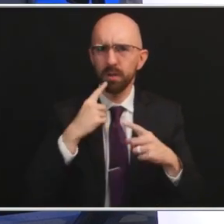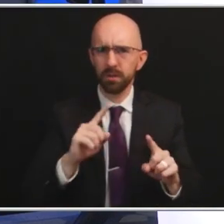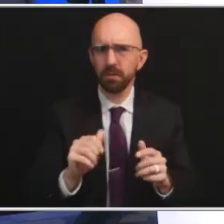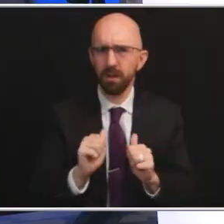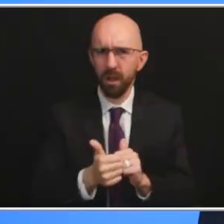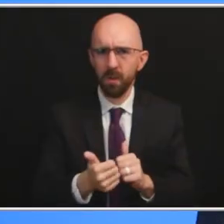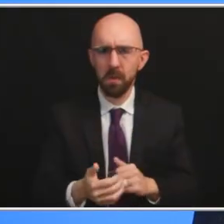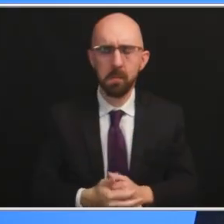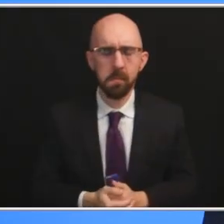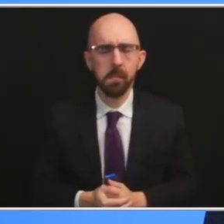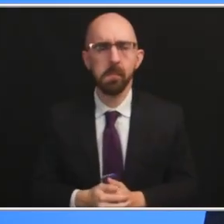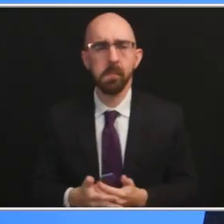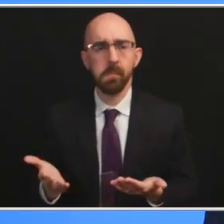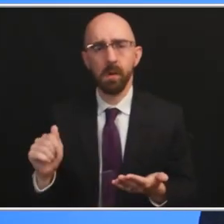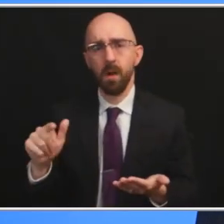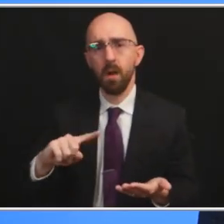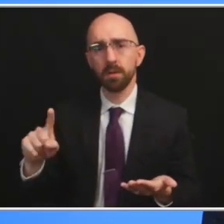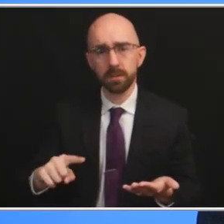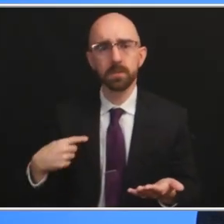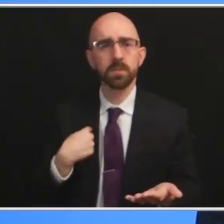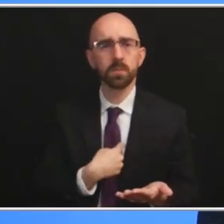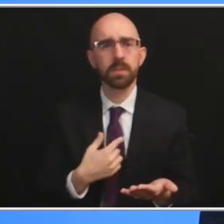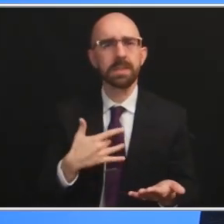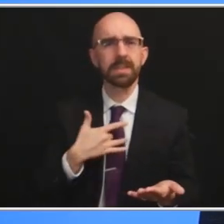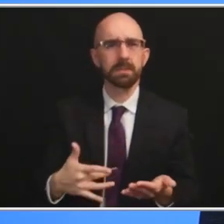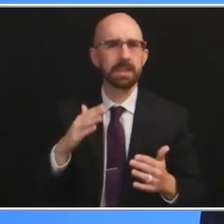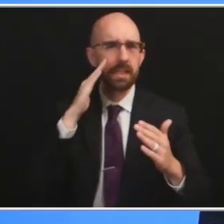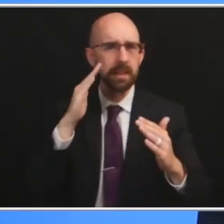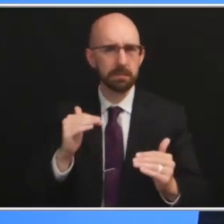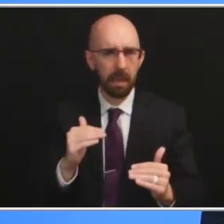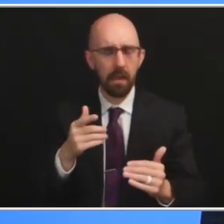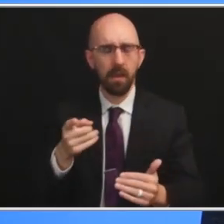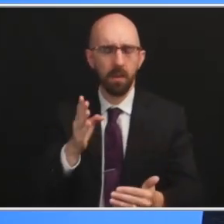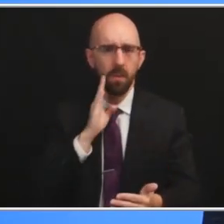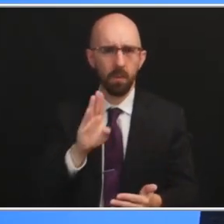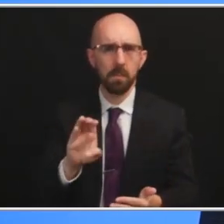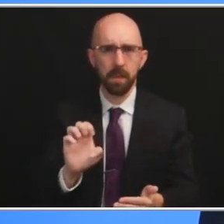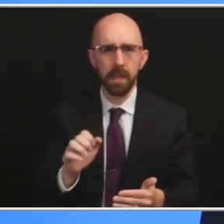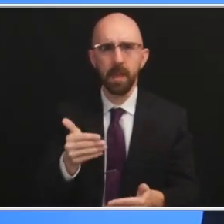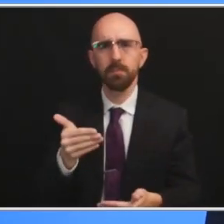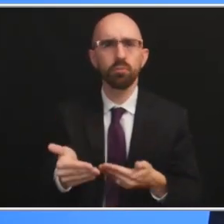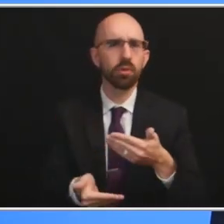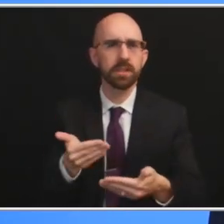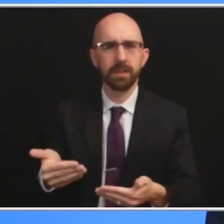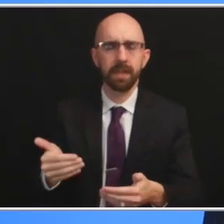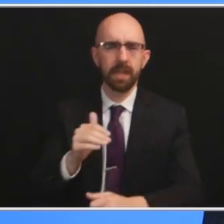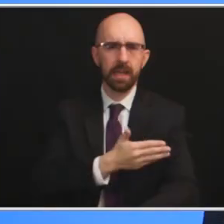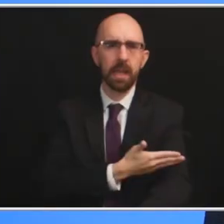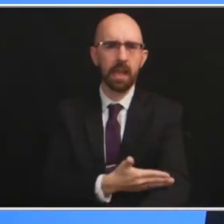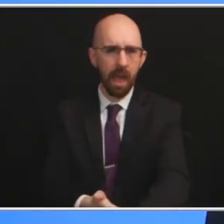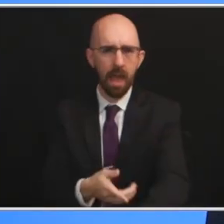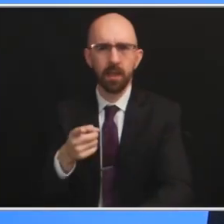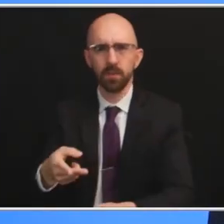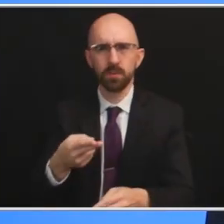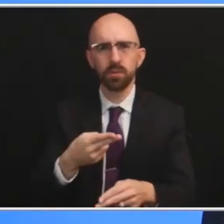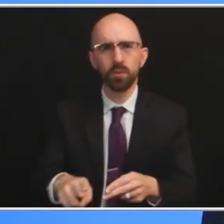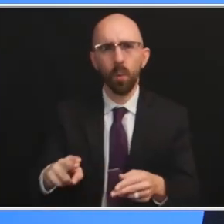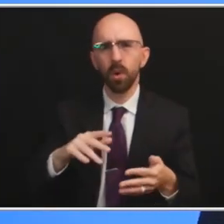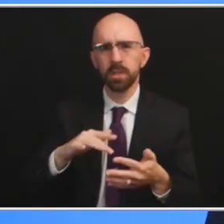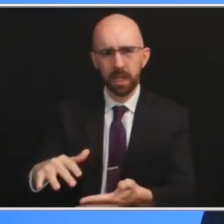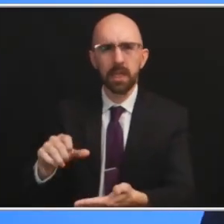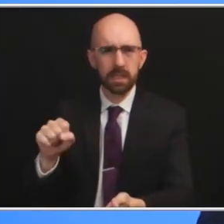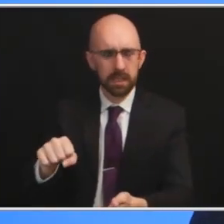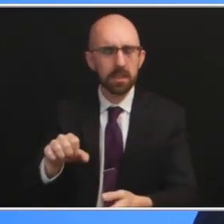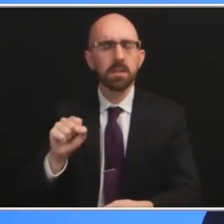So in Alzheimer's, we typically expect that there would be a progressive decline. It was a short study, so how